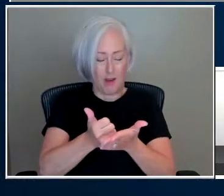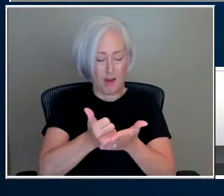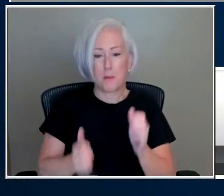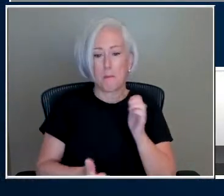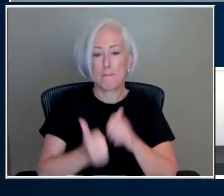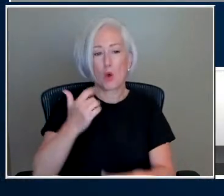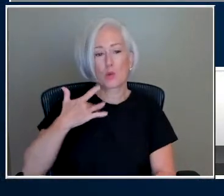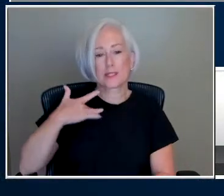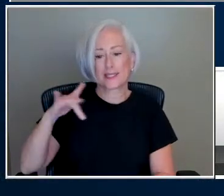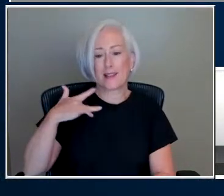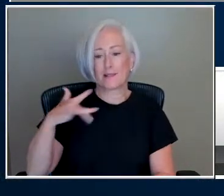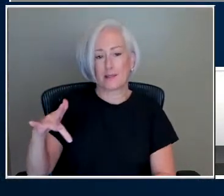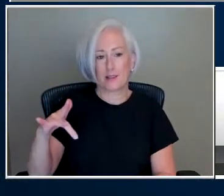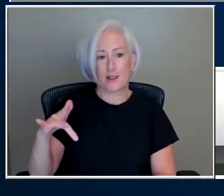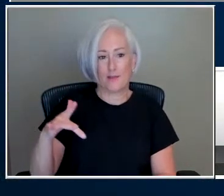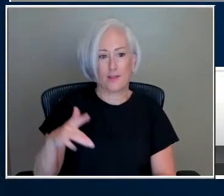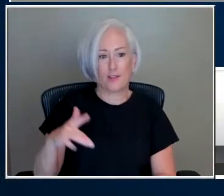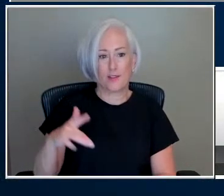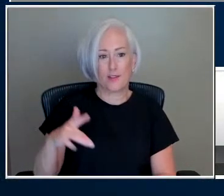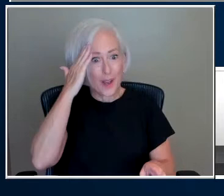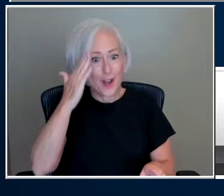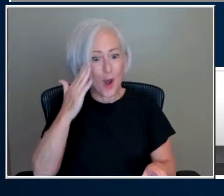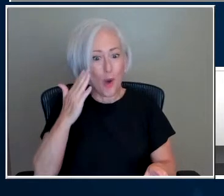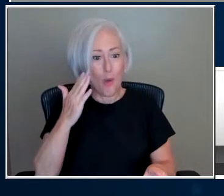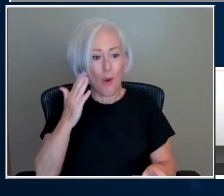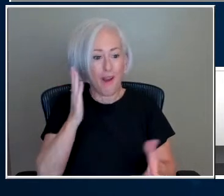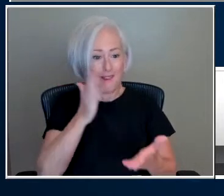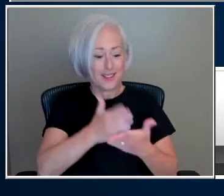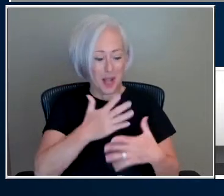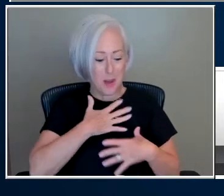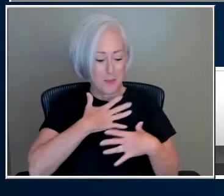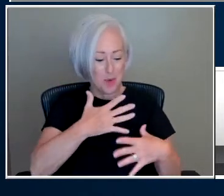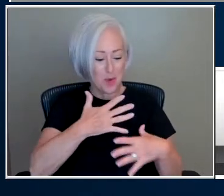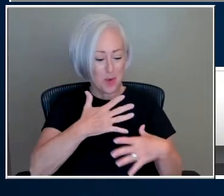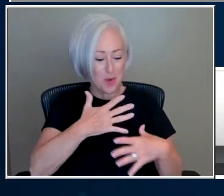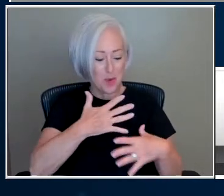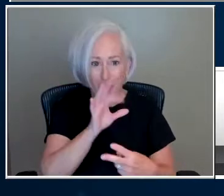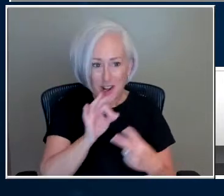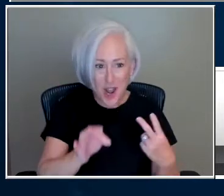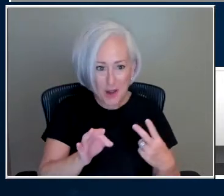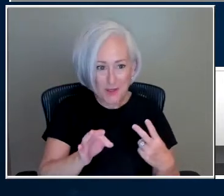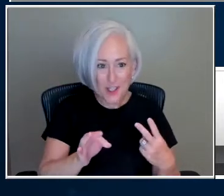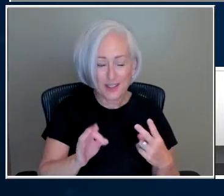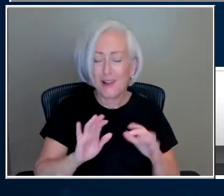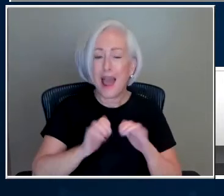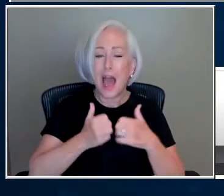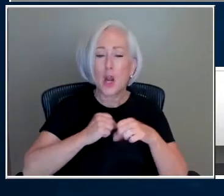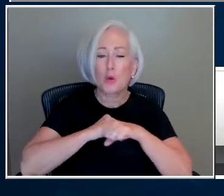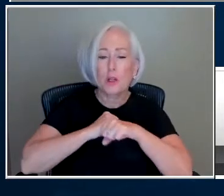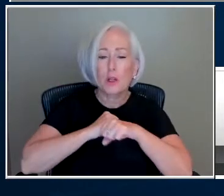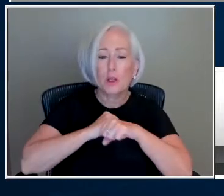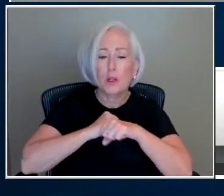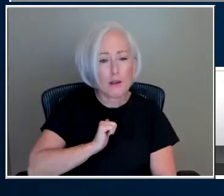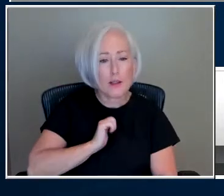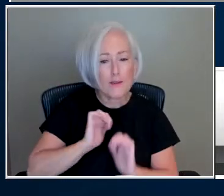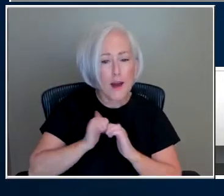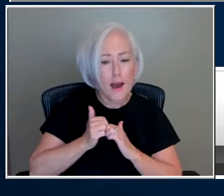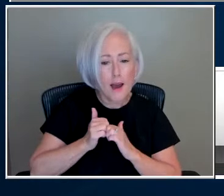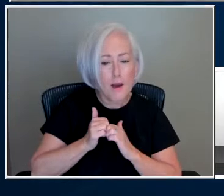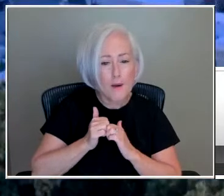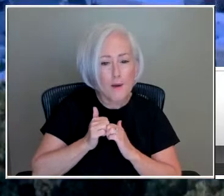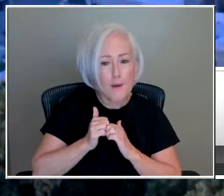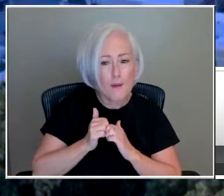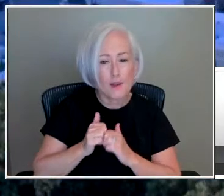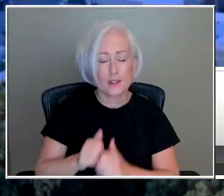we know not breathing is not an option. So how do we best protect ourselves when there's a so-called bad ozone day? Ideally,